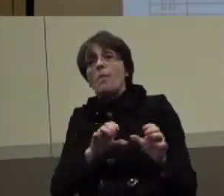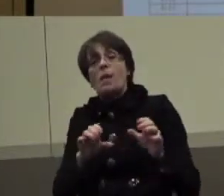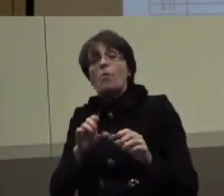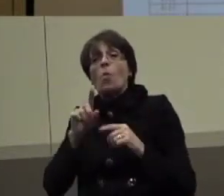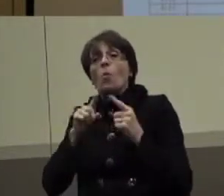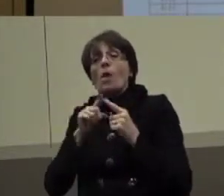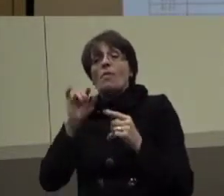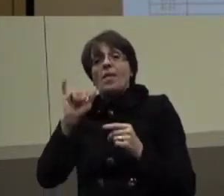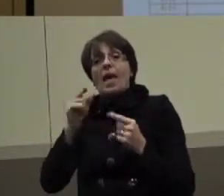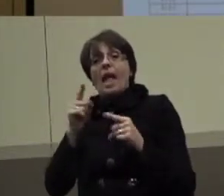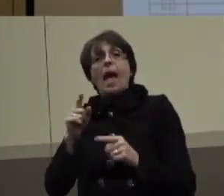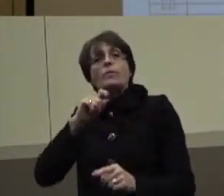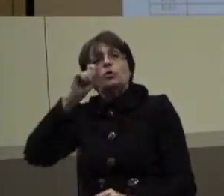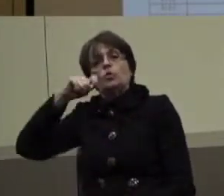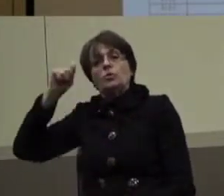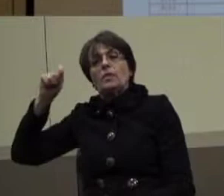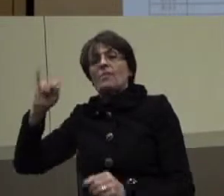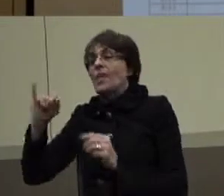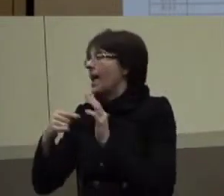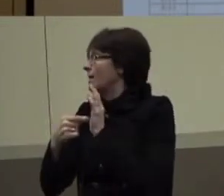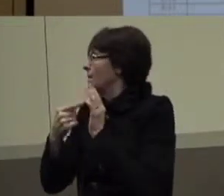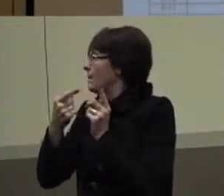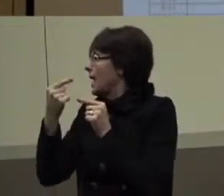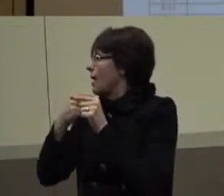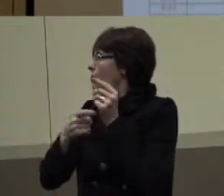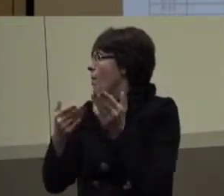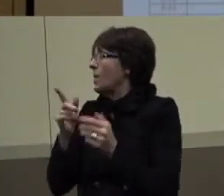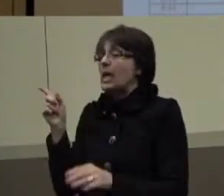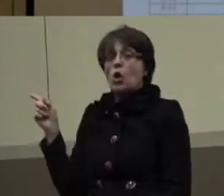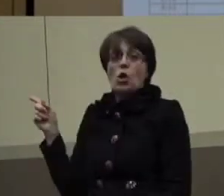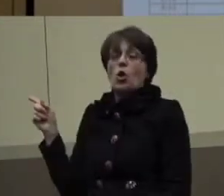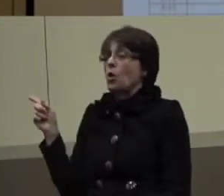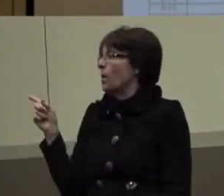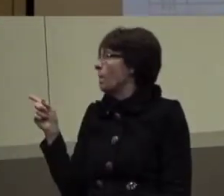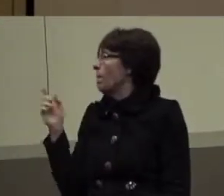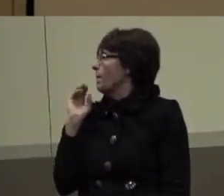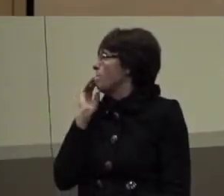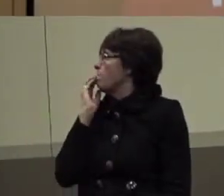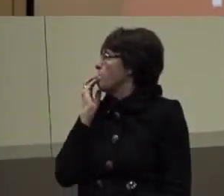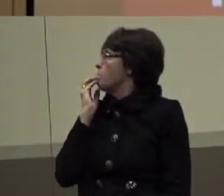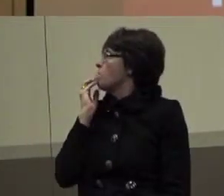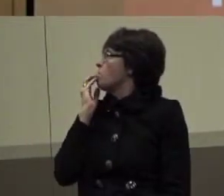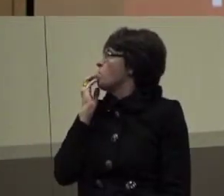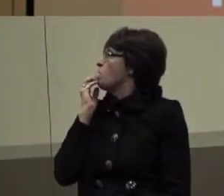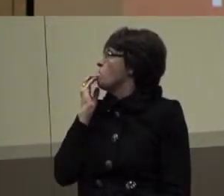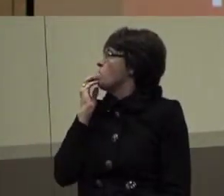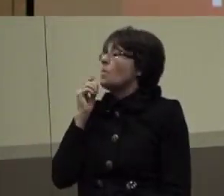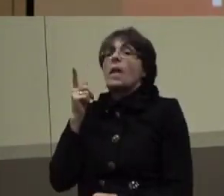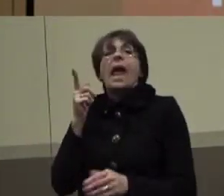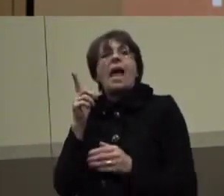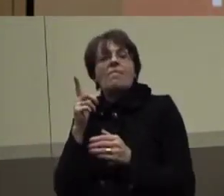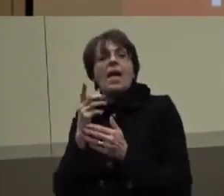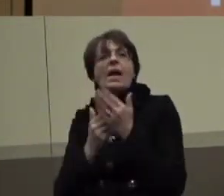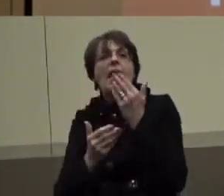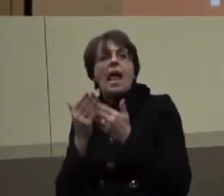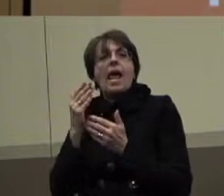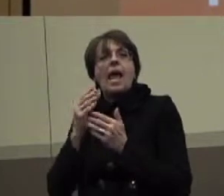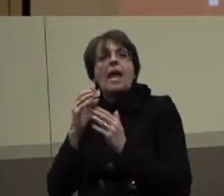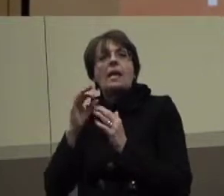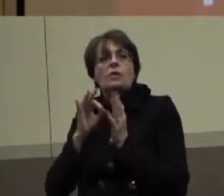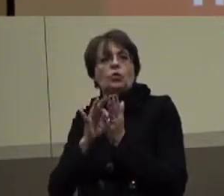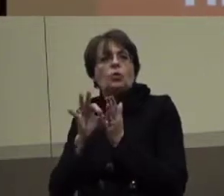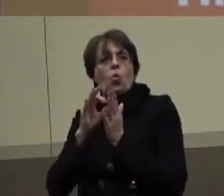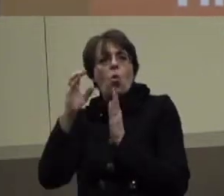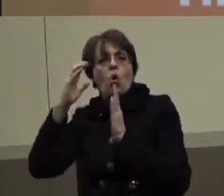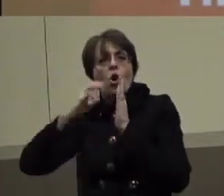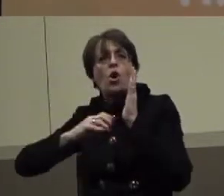draw a squiggly line and show that came from here, so it just happened to be over here. You have to hand score that one. But your